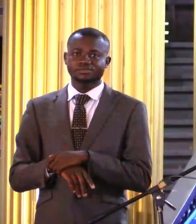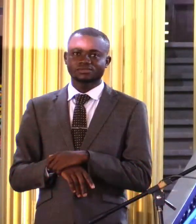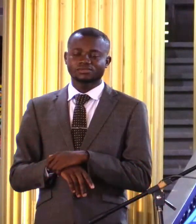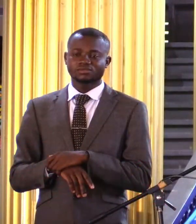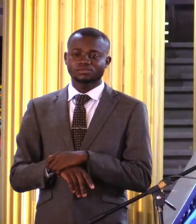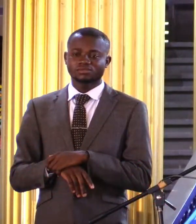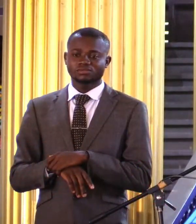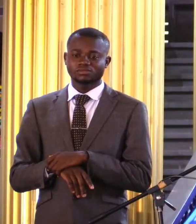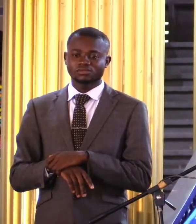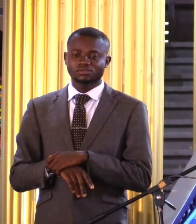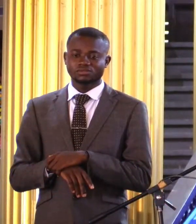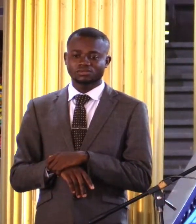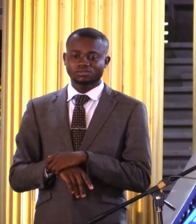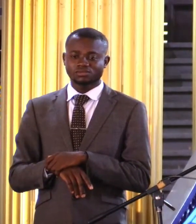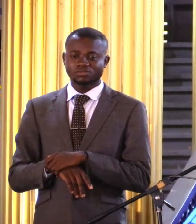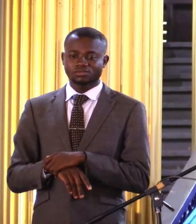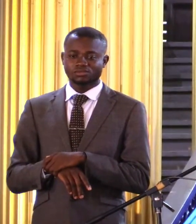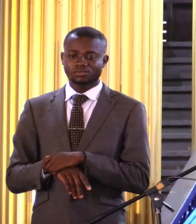Madam Vice-Chancellor,